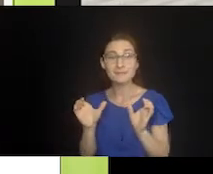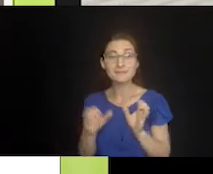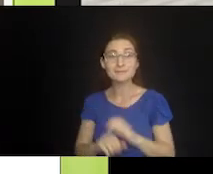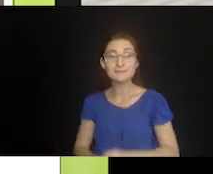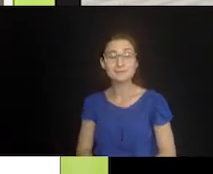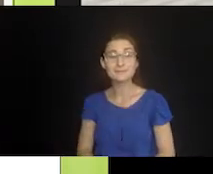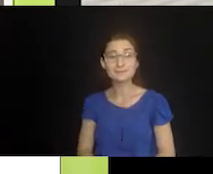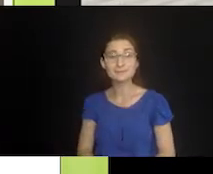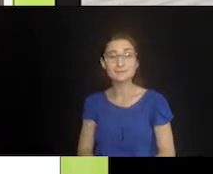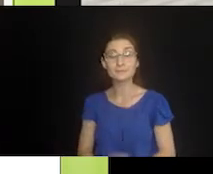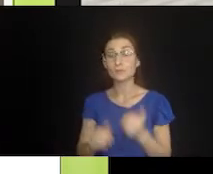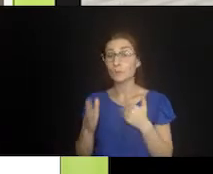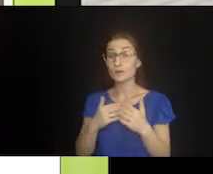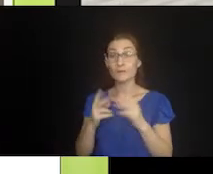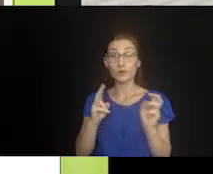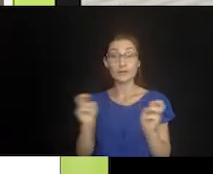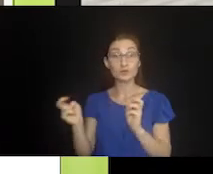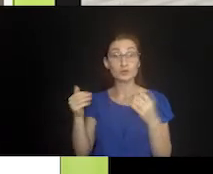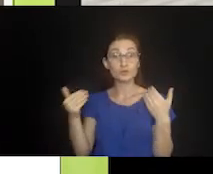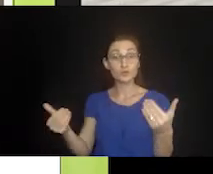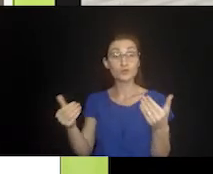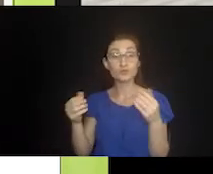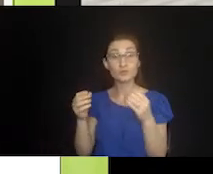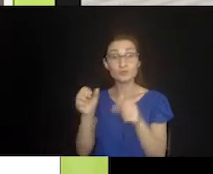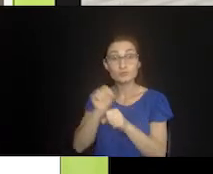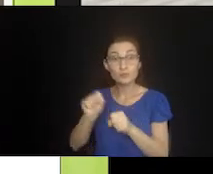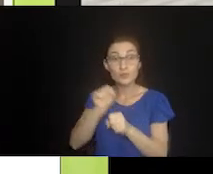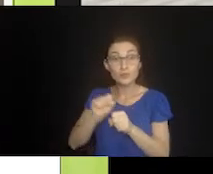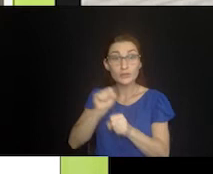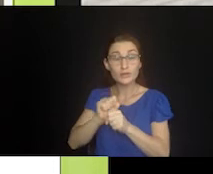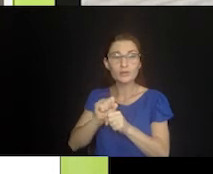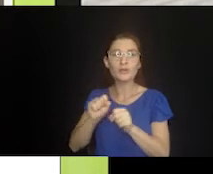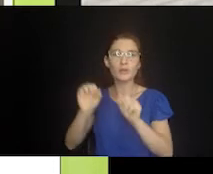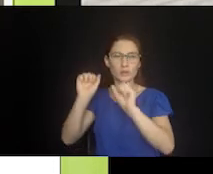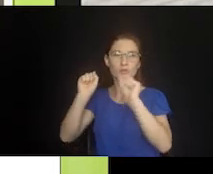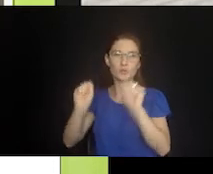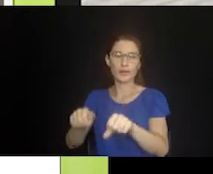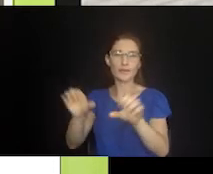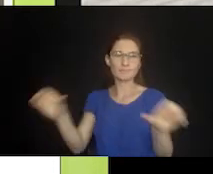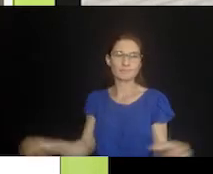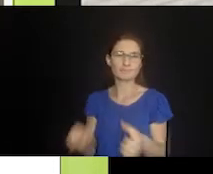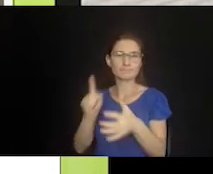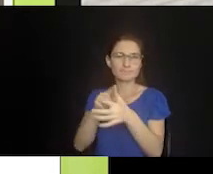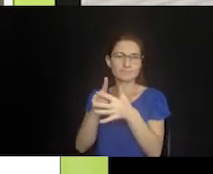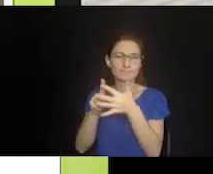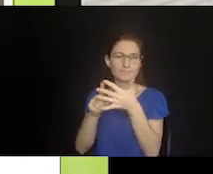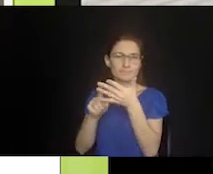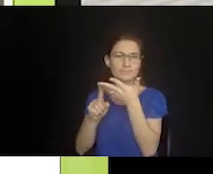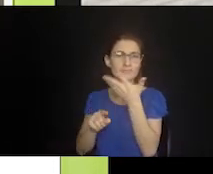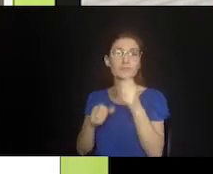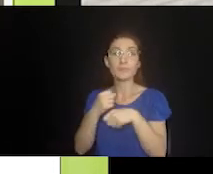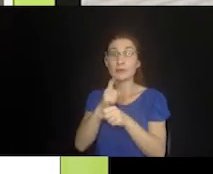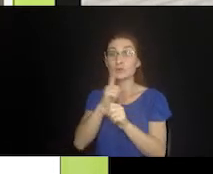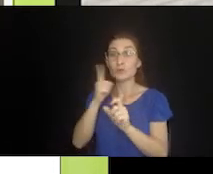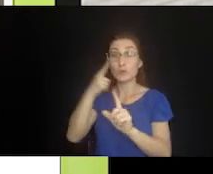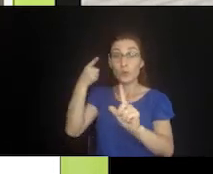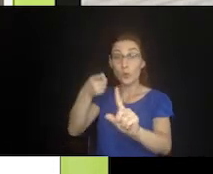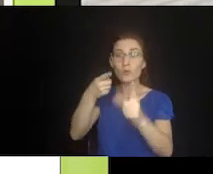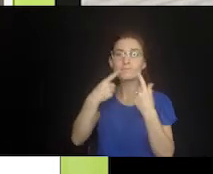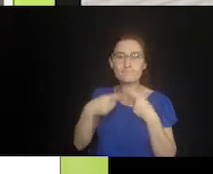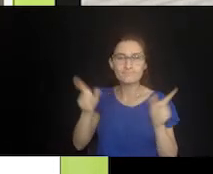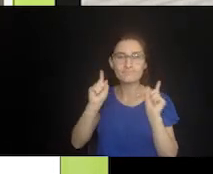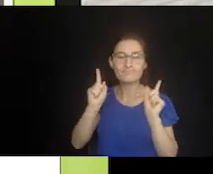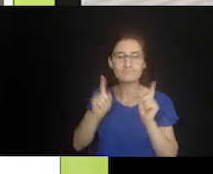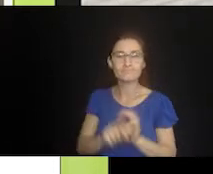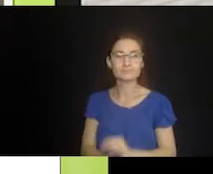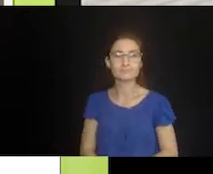on whatever issue it is that you are working on. There are things you can do to make